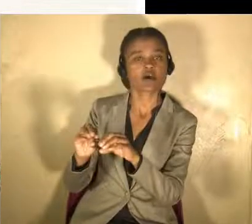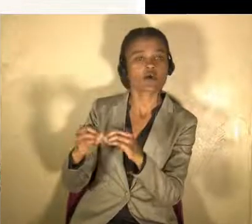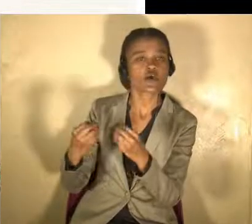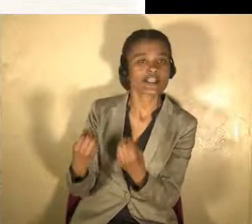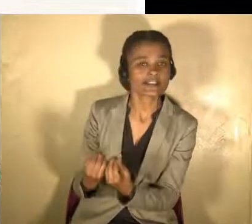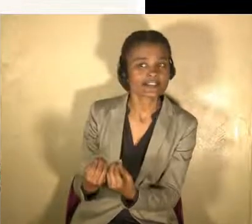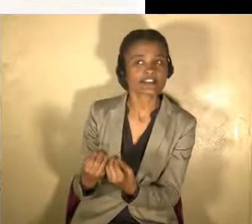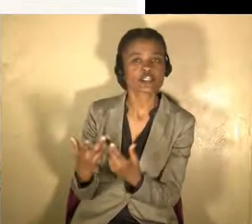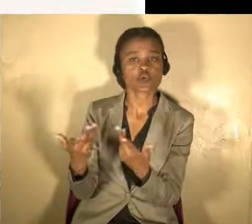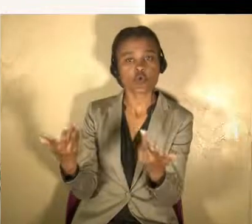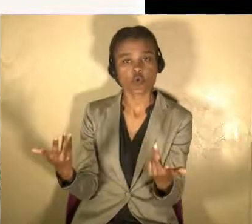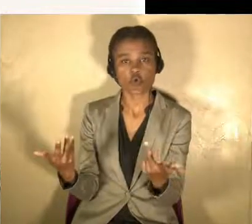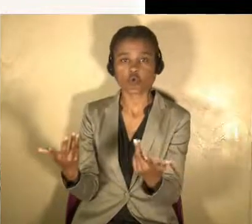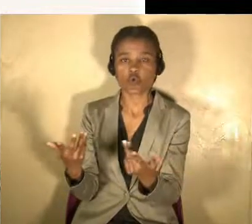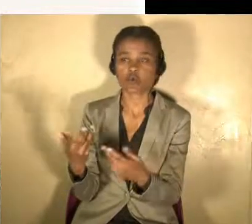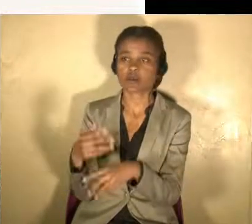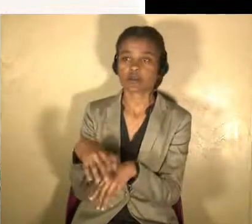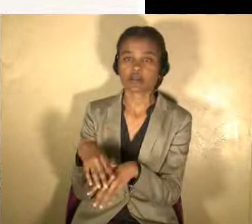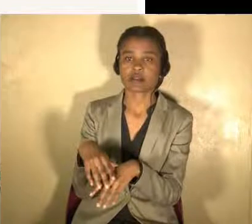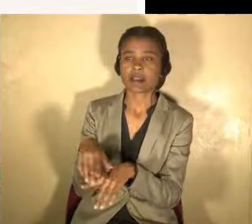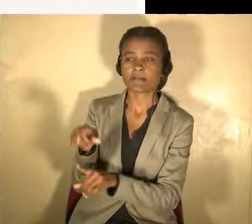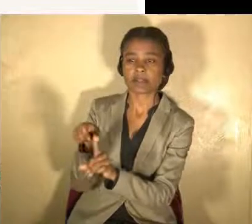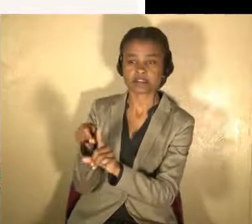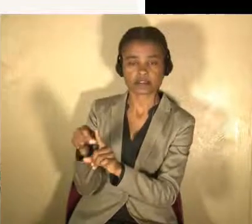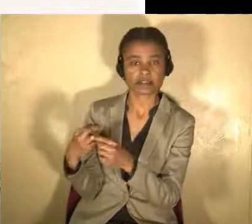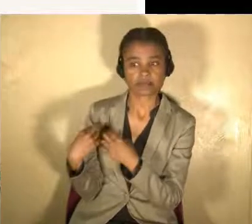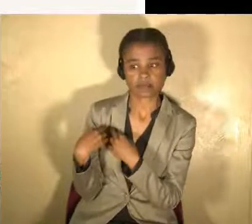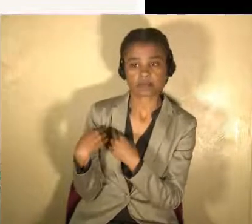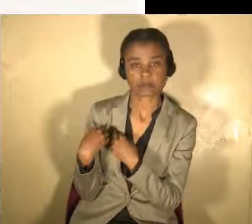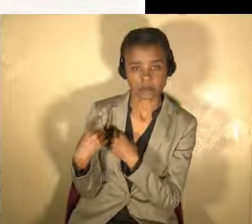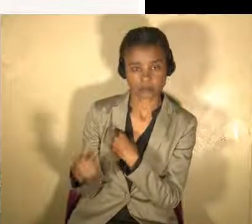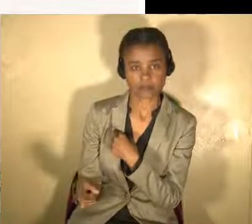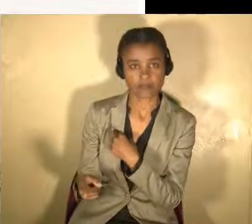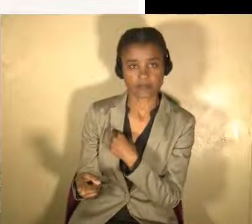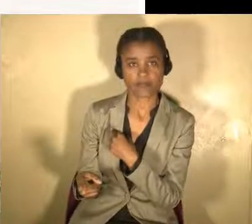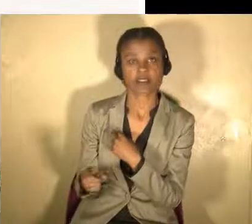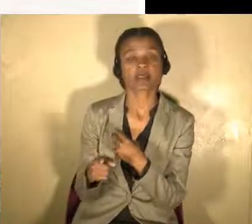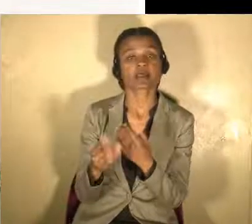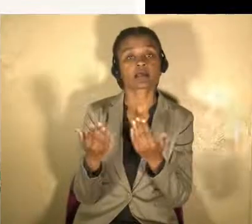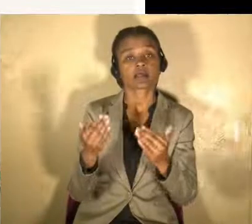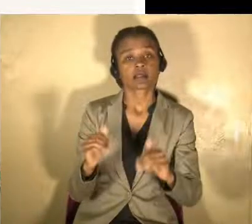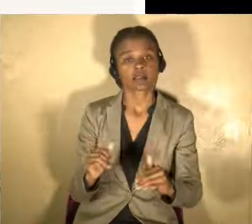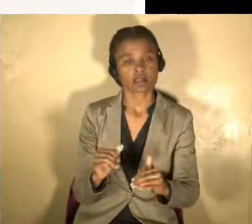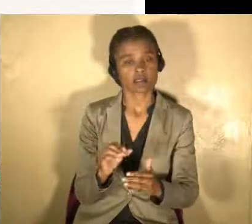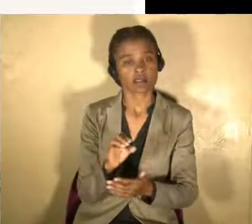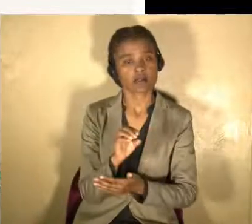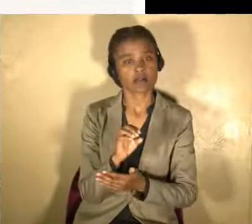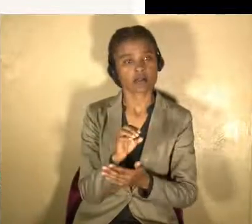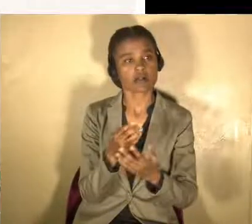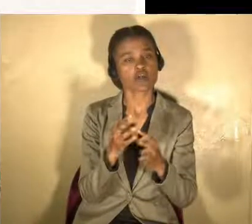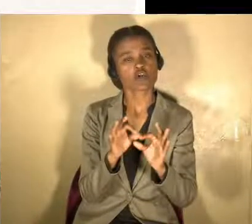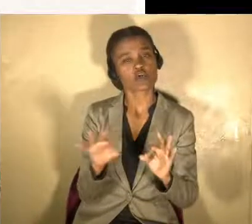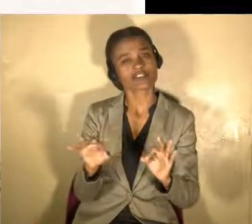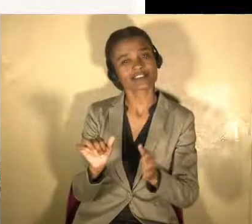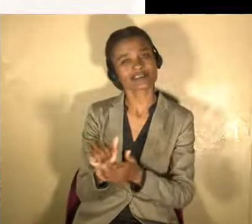this act. And clause 16, it's mainly a short-term